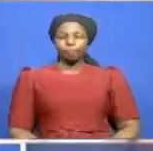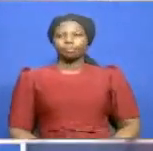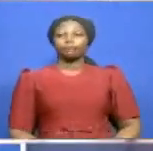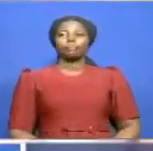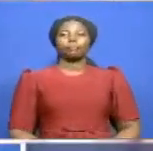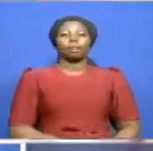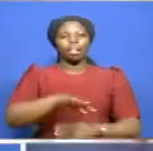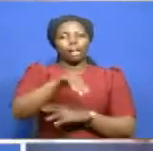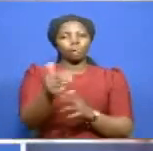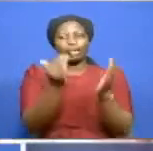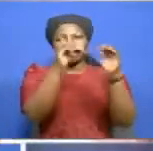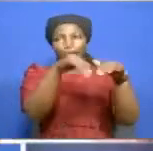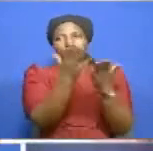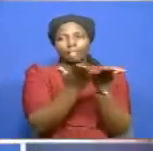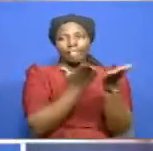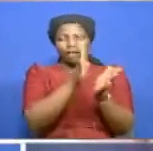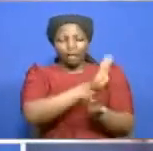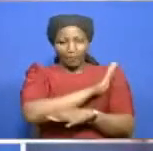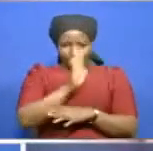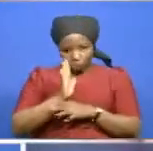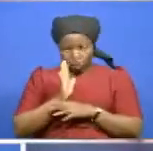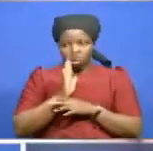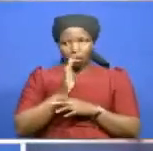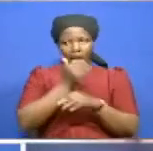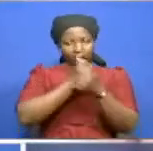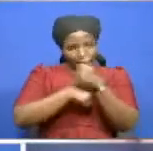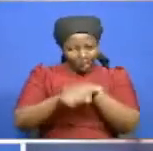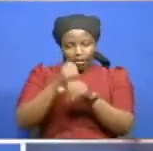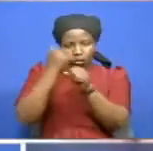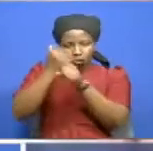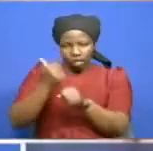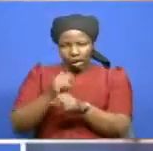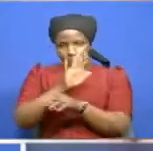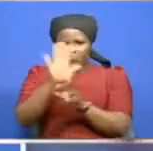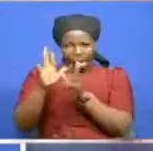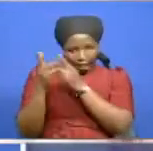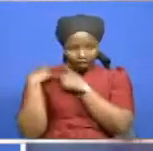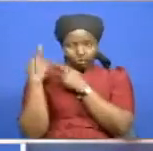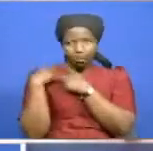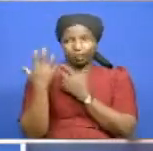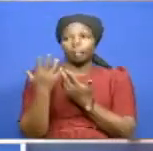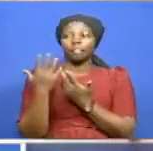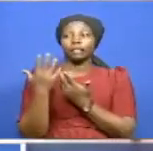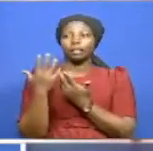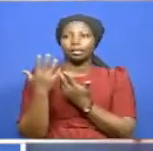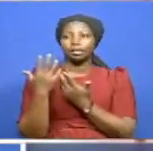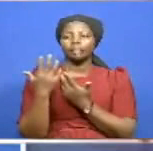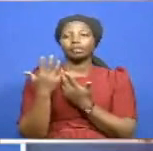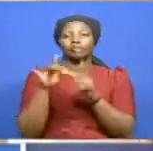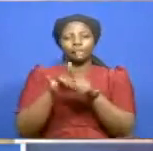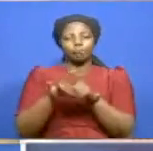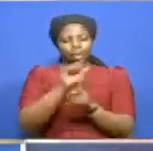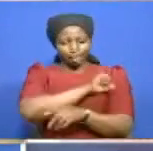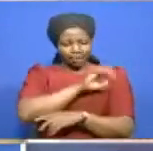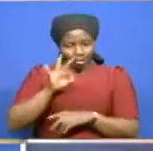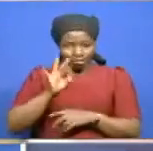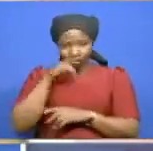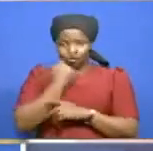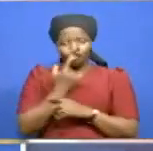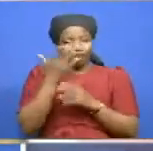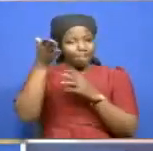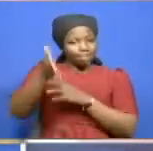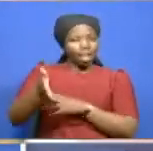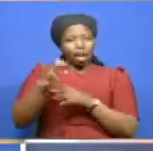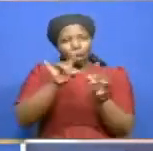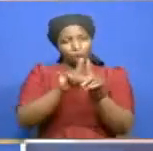the County Assembly Service Board was actively here and conducting its duties. And of course, the members of staff were here as well. For